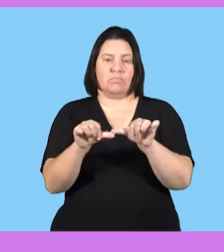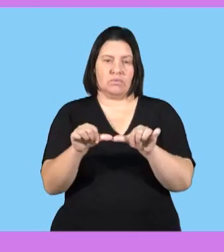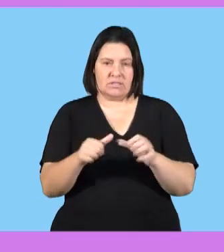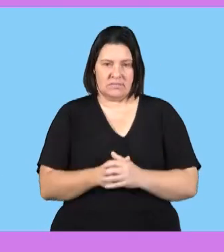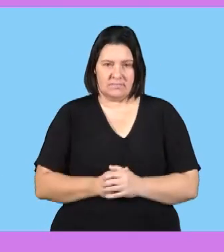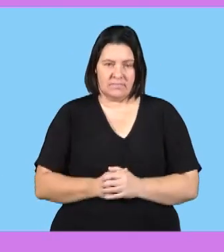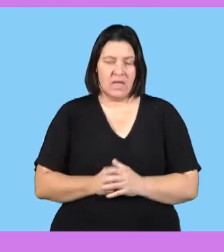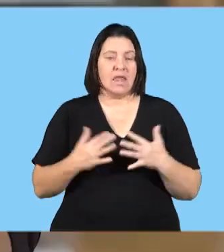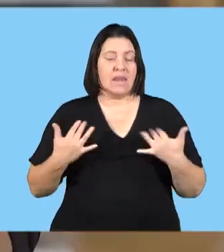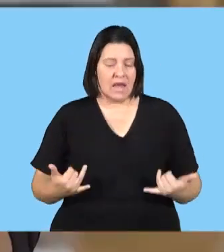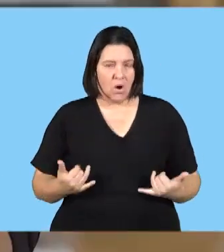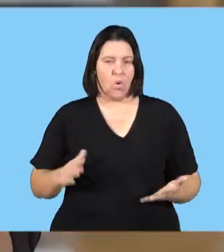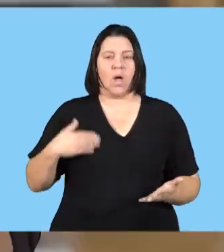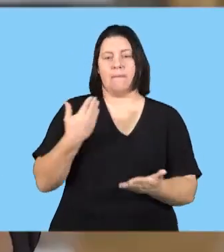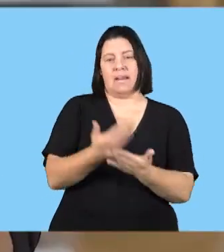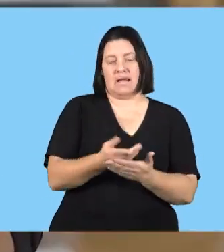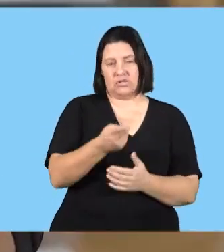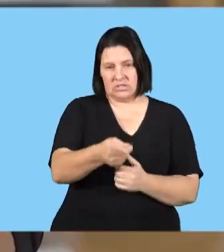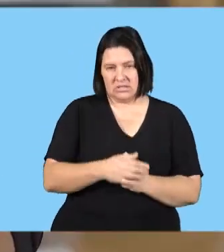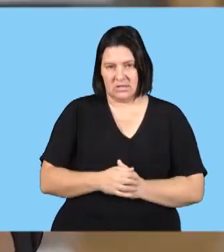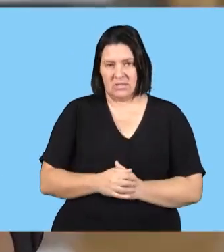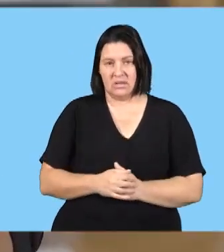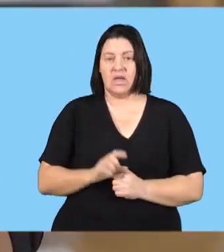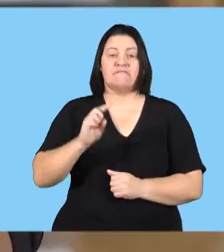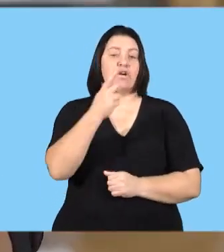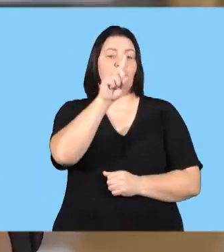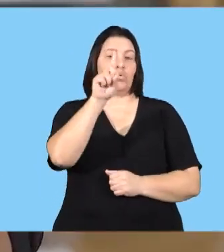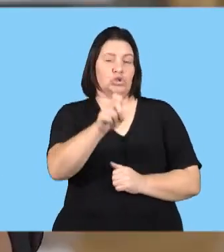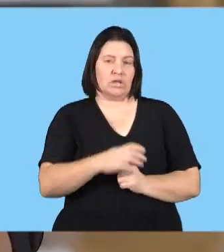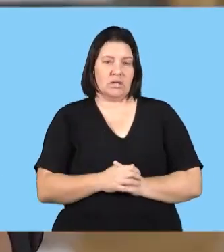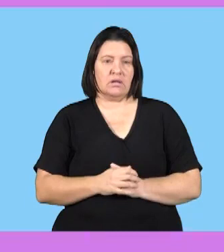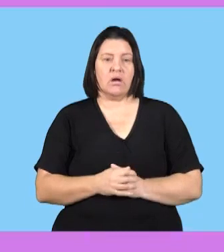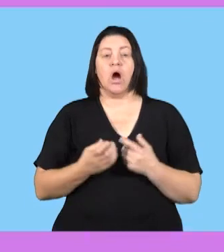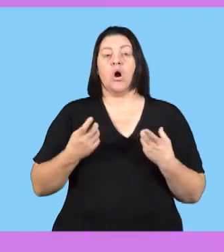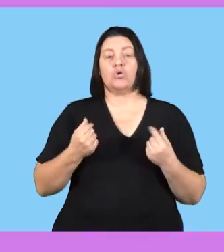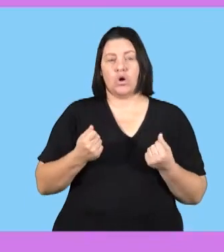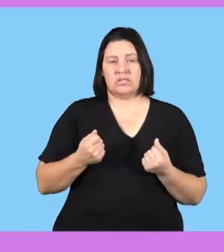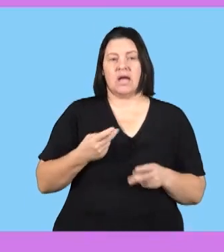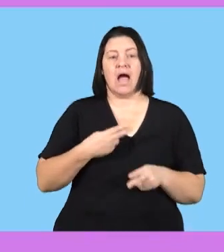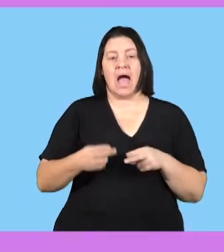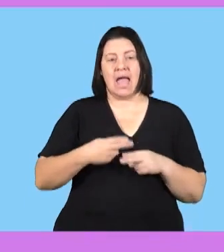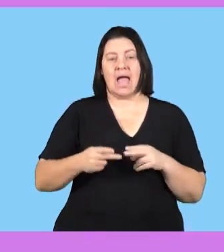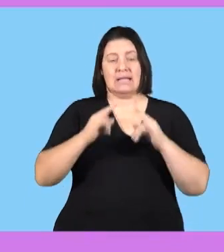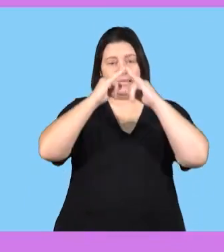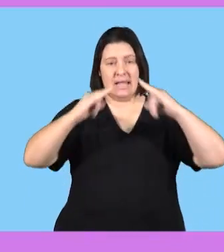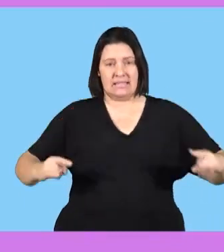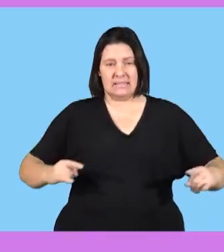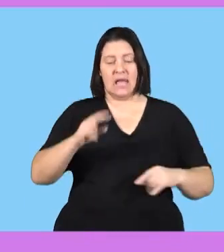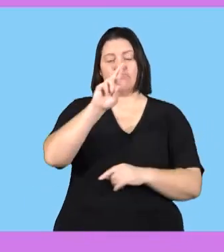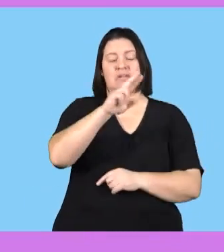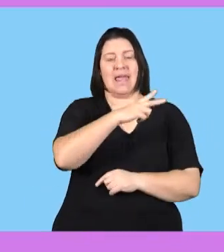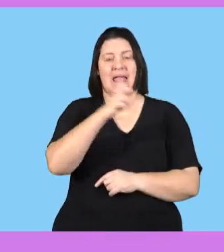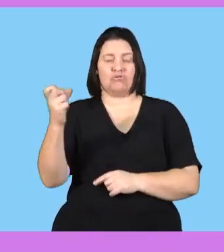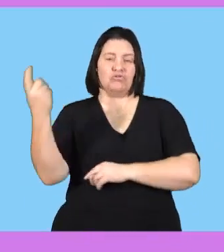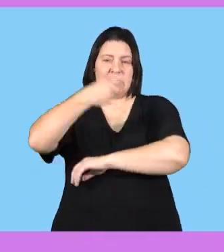proportion. Now let us get to the application. The first question, the cost of hiring the tent is 800